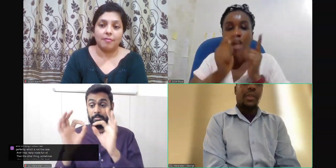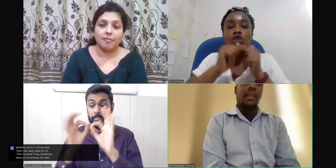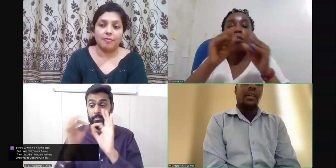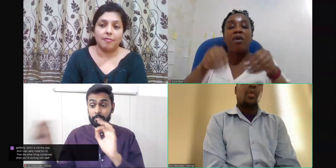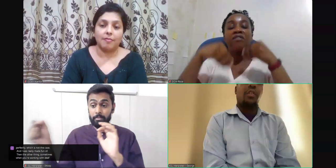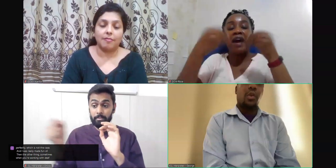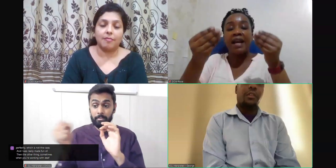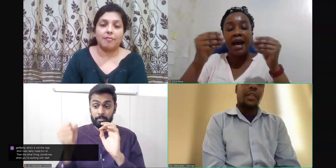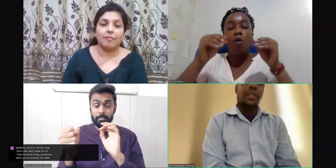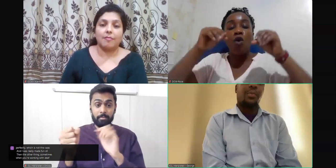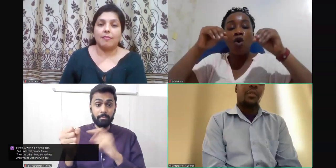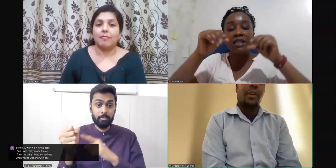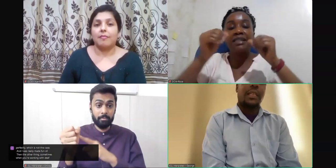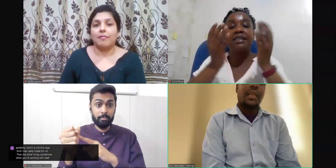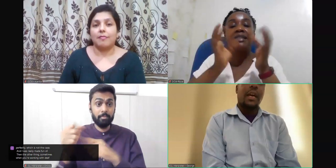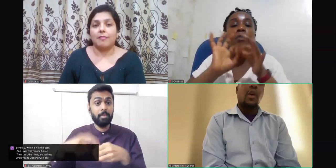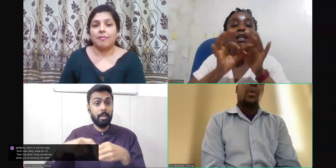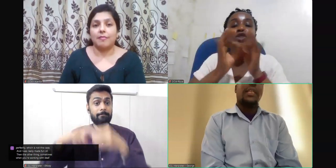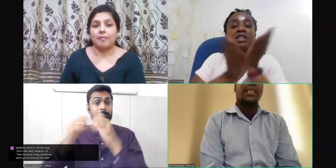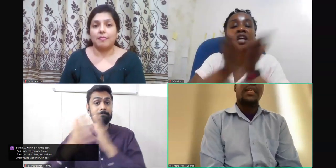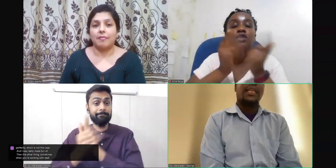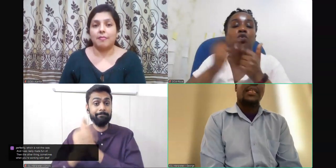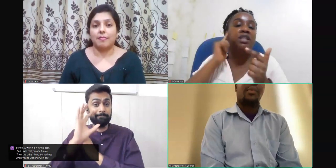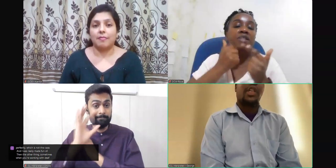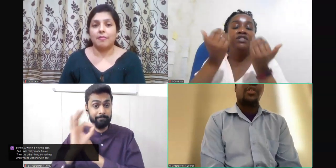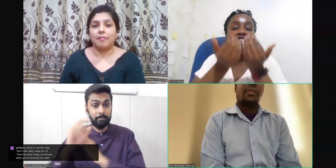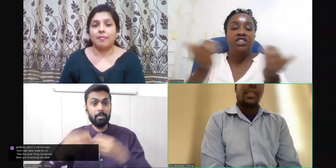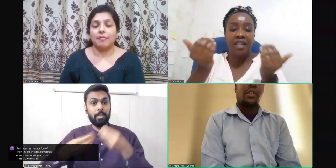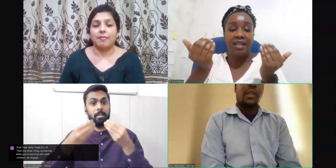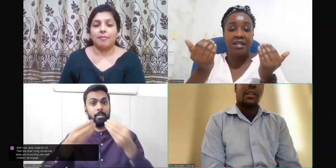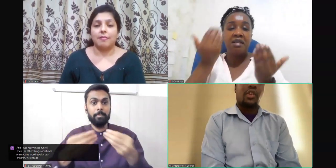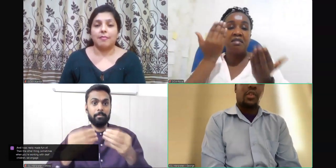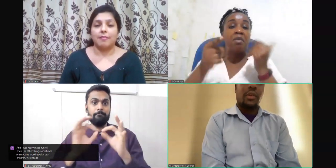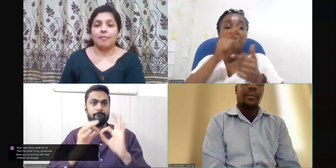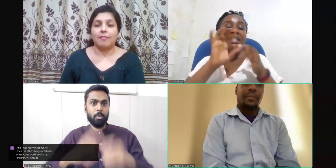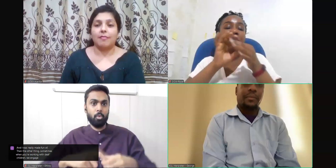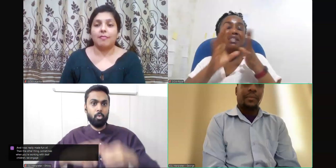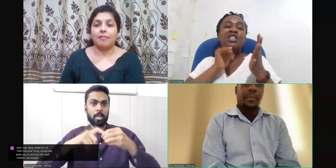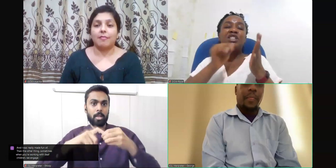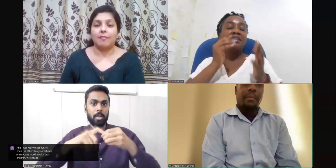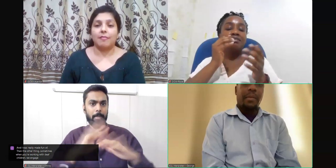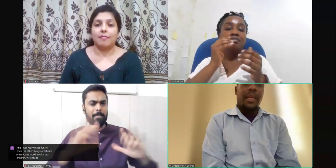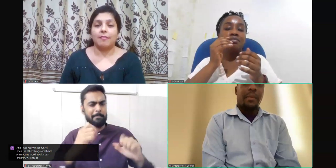not be qualified to provide quality interpretation services to the deaf children. Maybe the